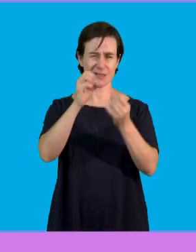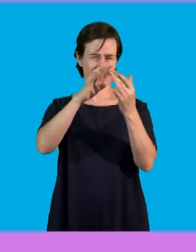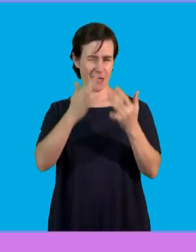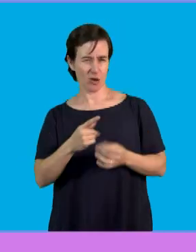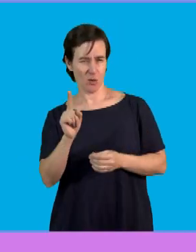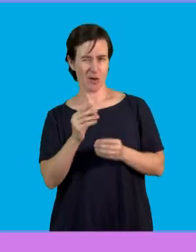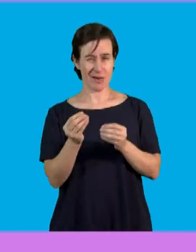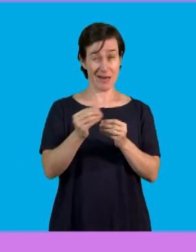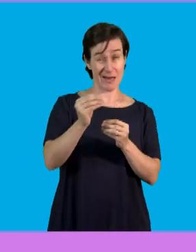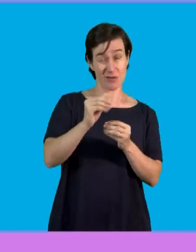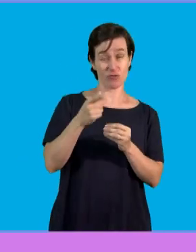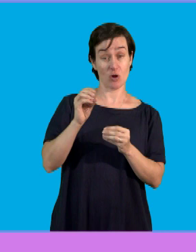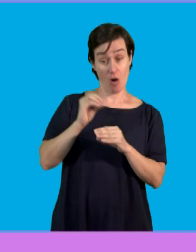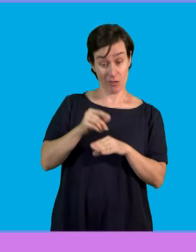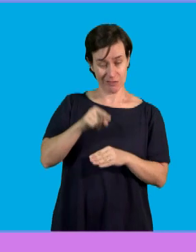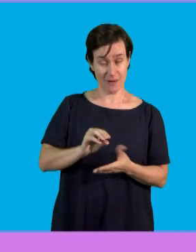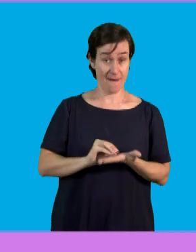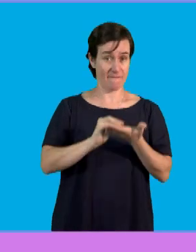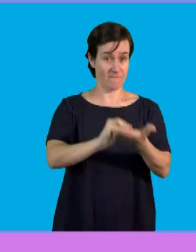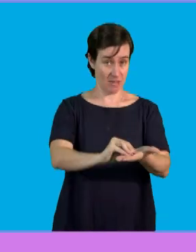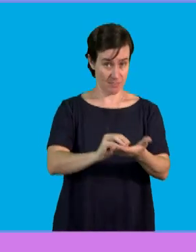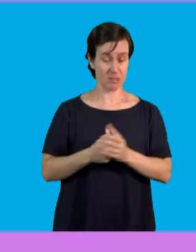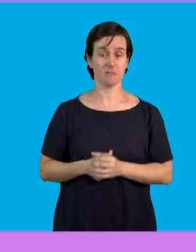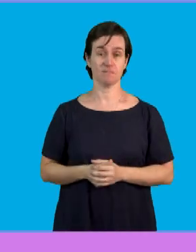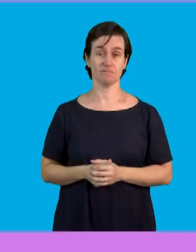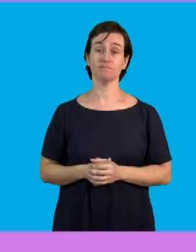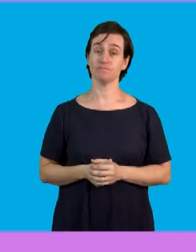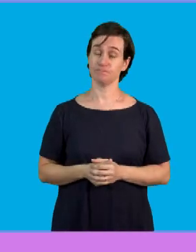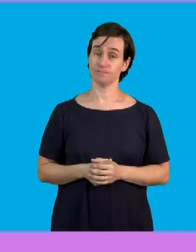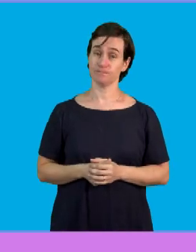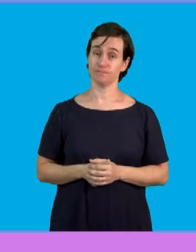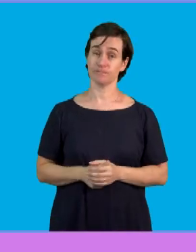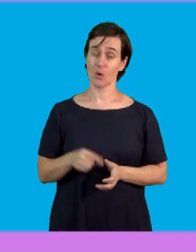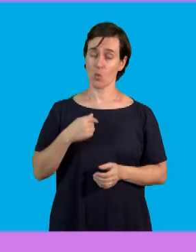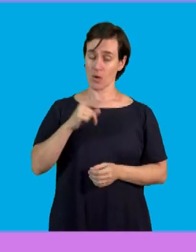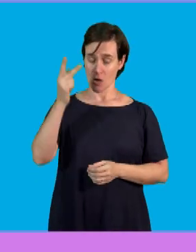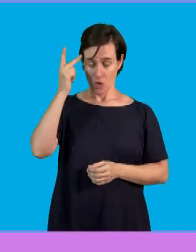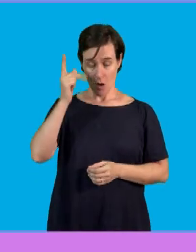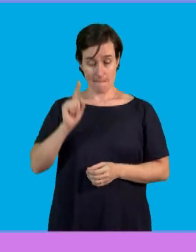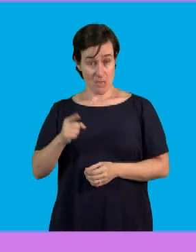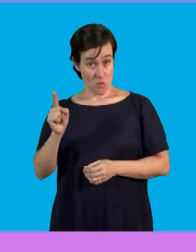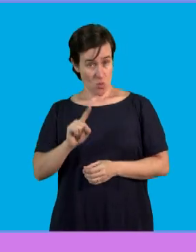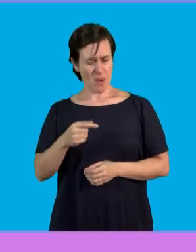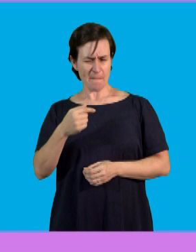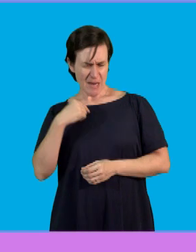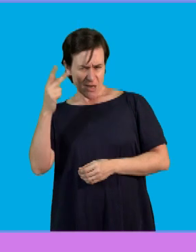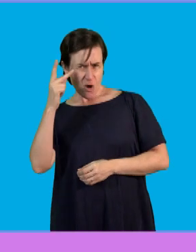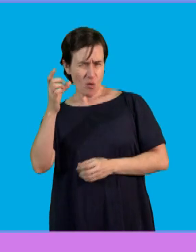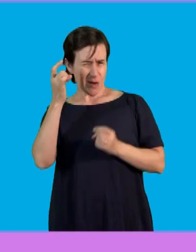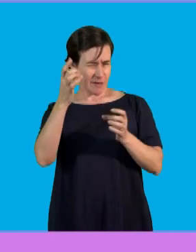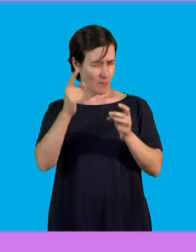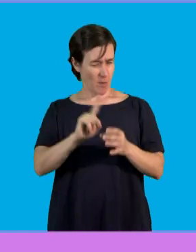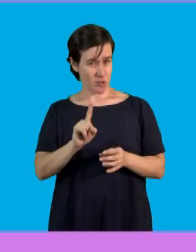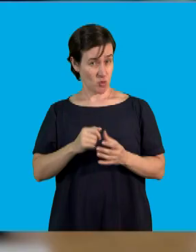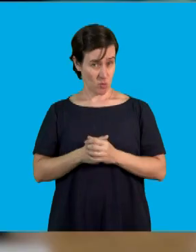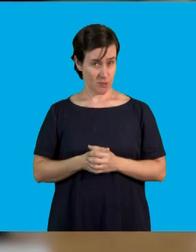the interest earned on this investment. So firstly, remember what you need to know. You start with what you know so